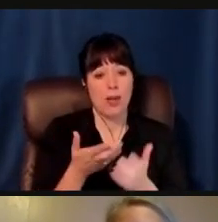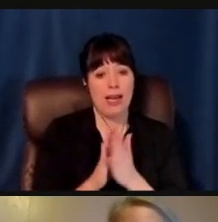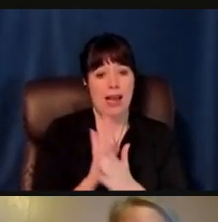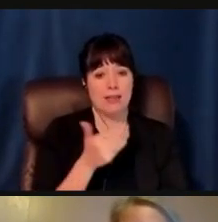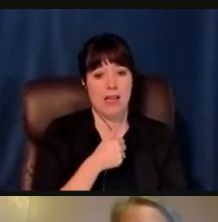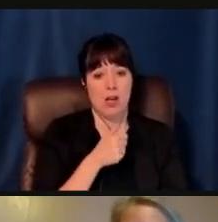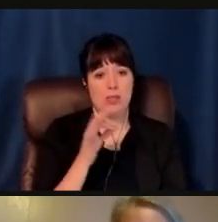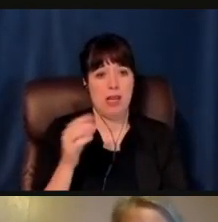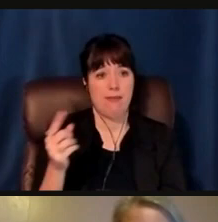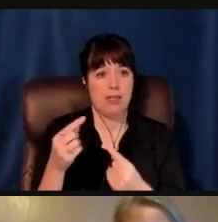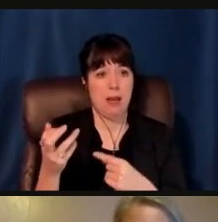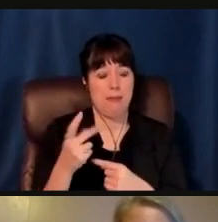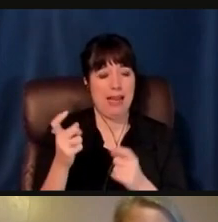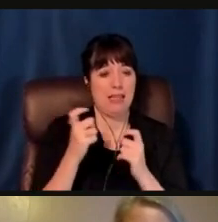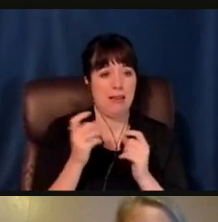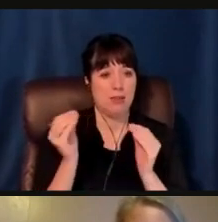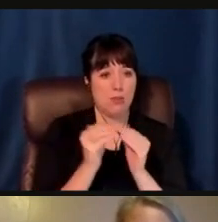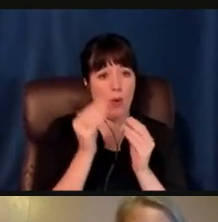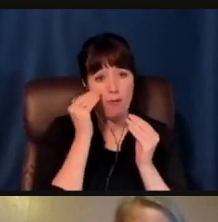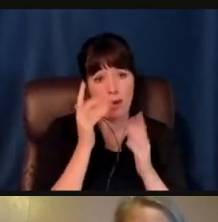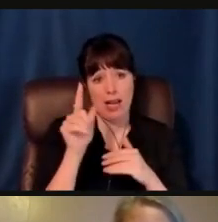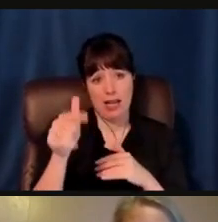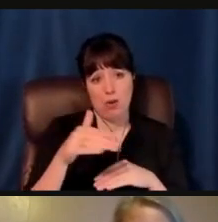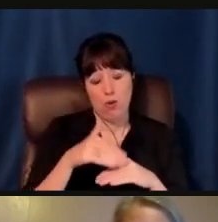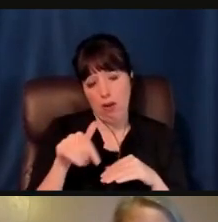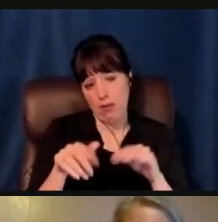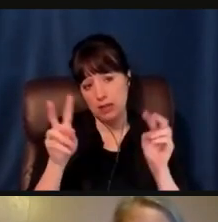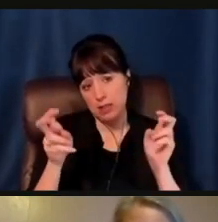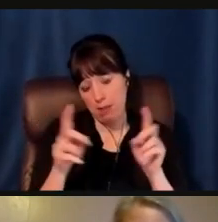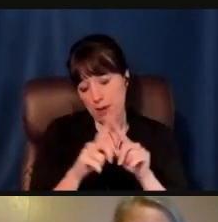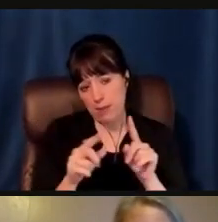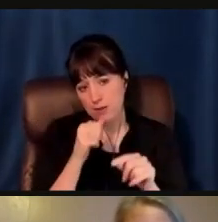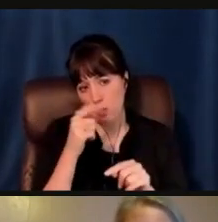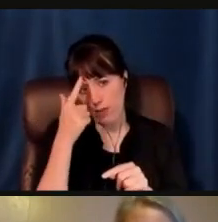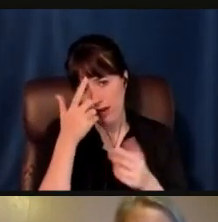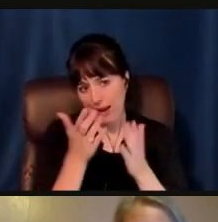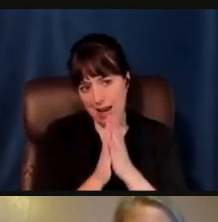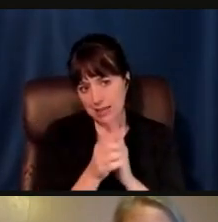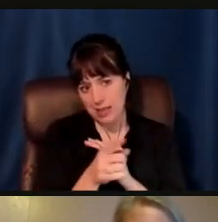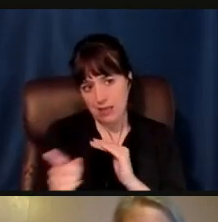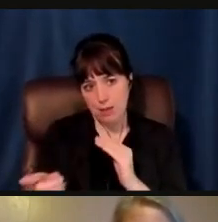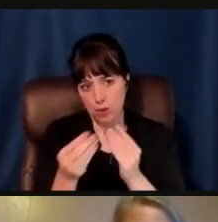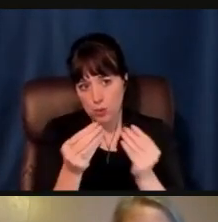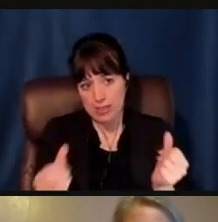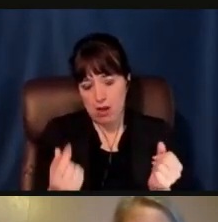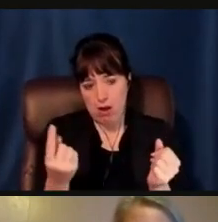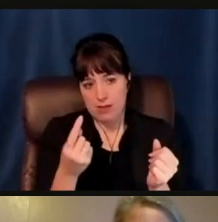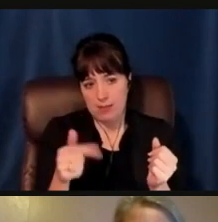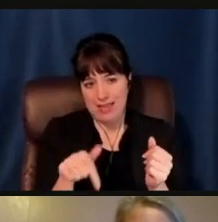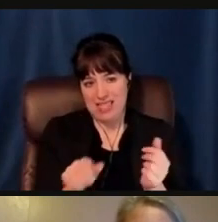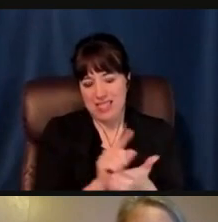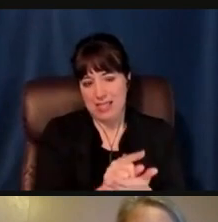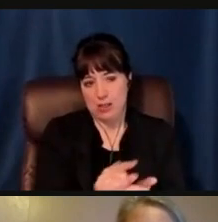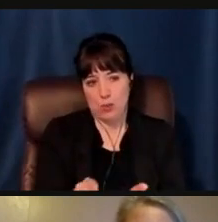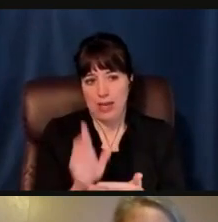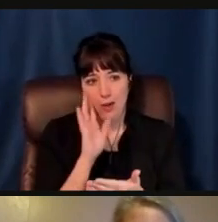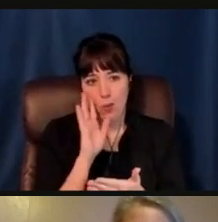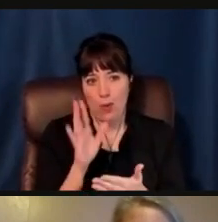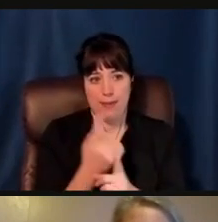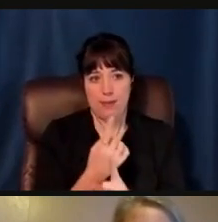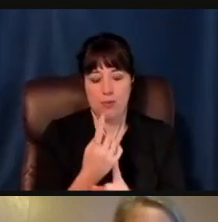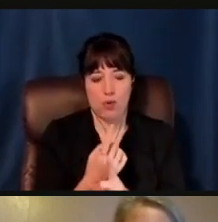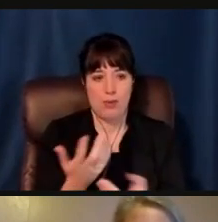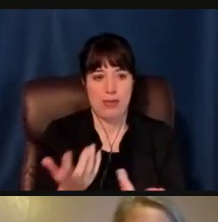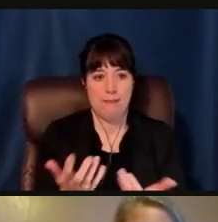give us more information later on this topic, but I don't think asking them to resolve something in the next week would be appropriate.